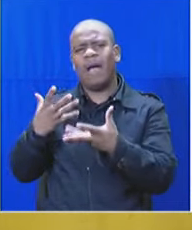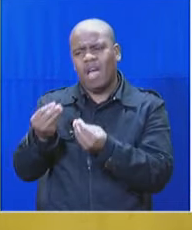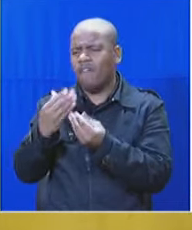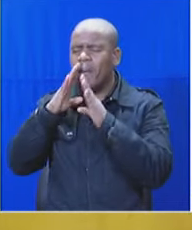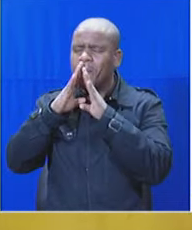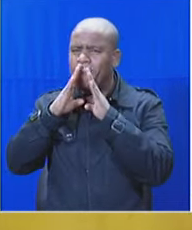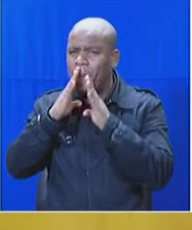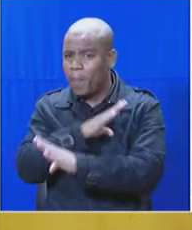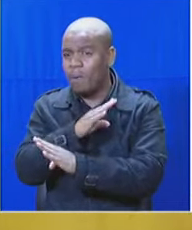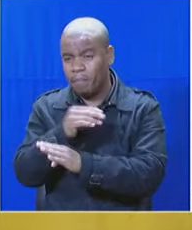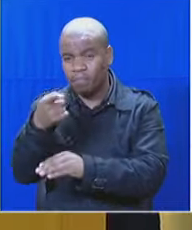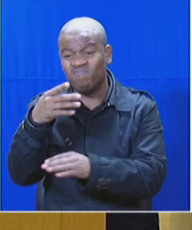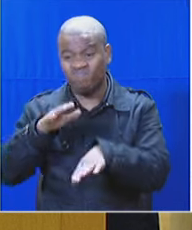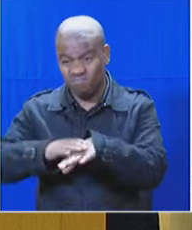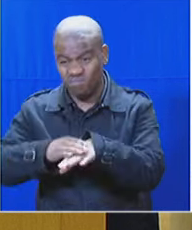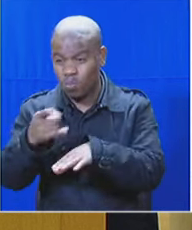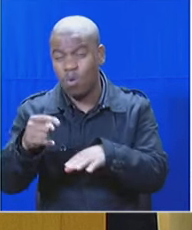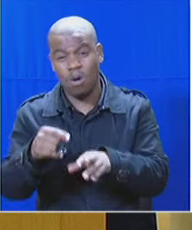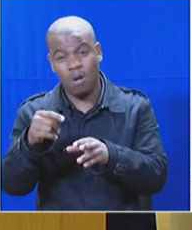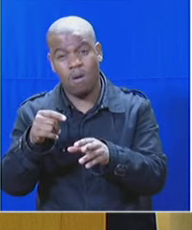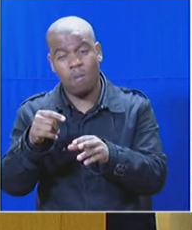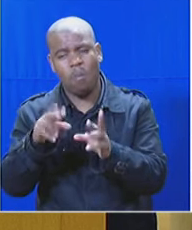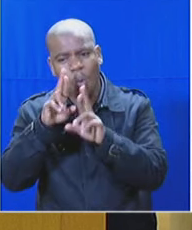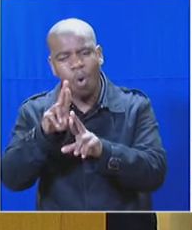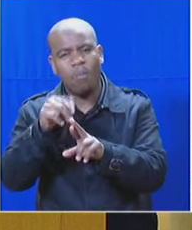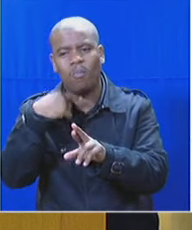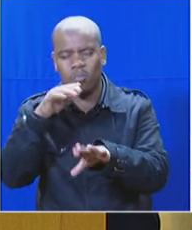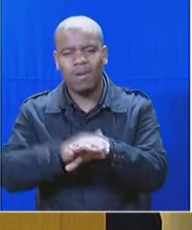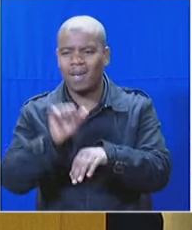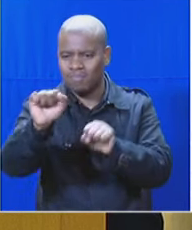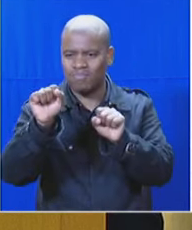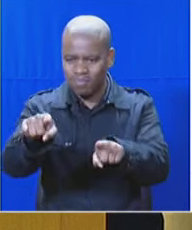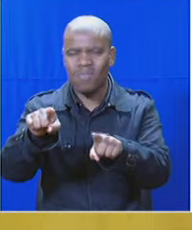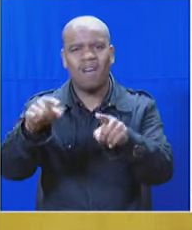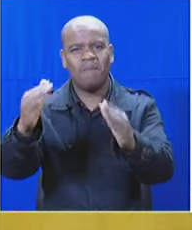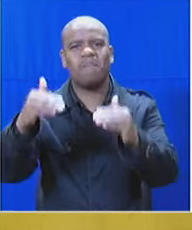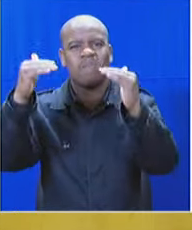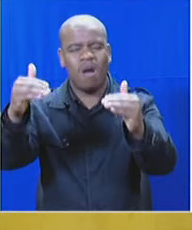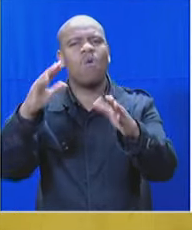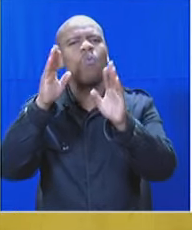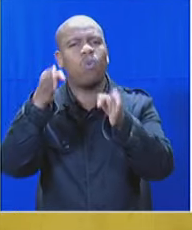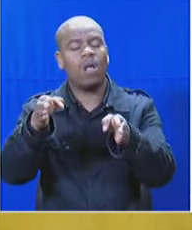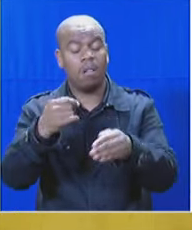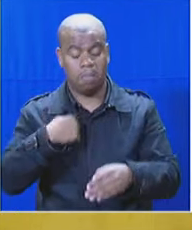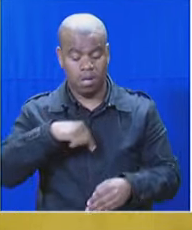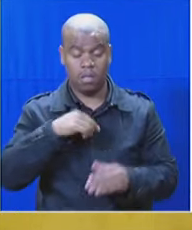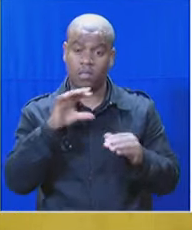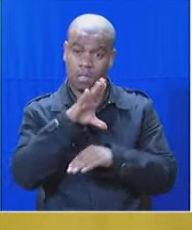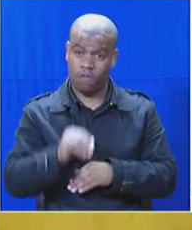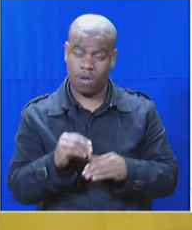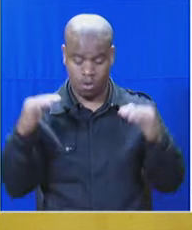ubomi babo, and must be done. It must be done. It must be done. But we are a constitutional democracy, Mfoka